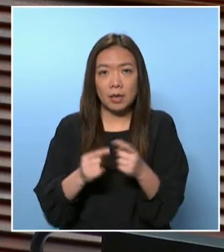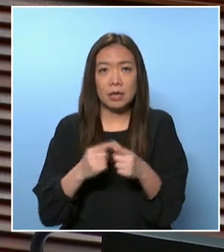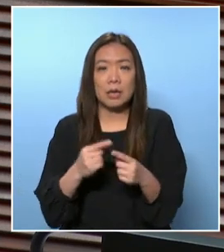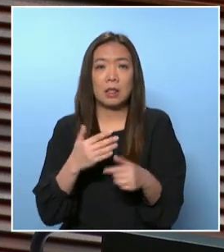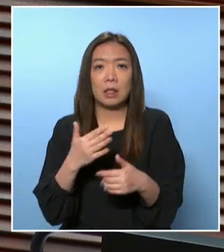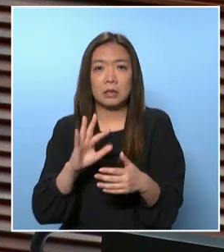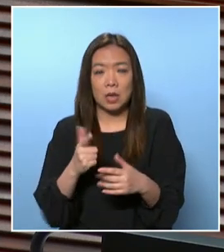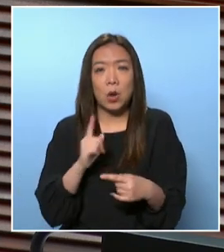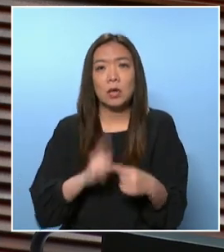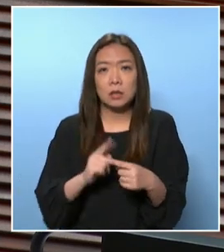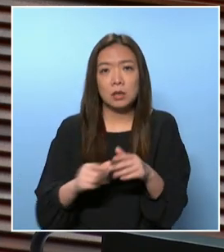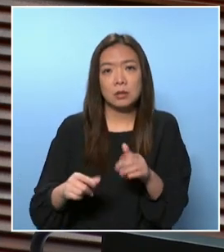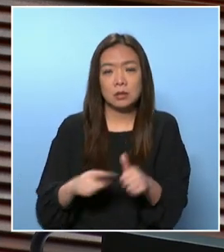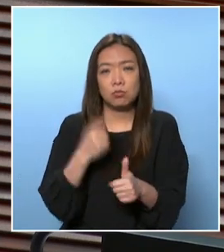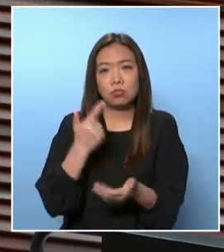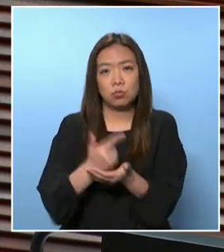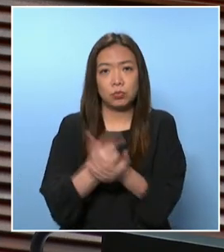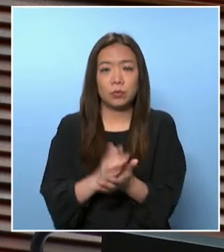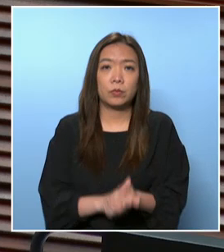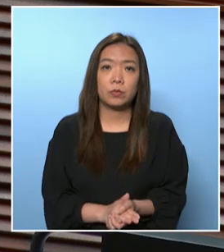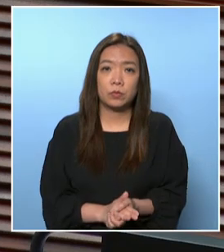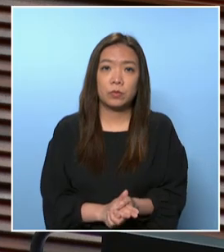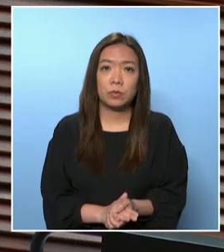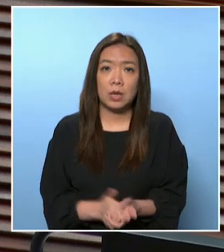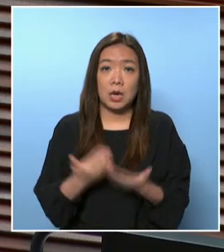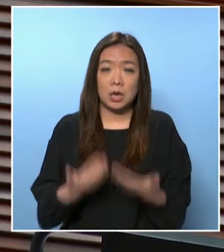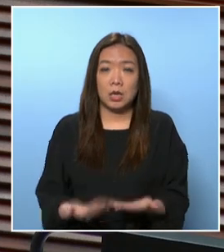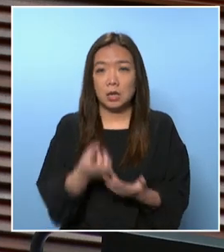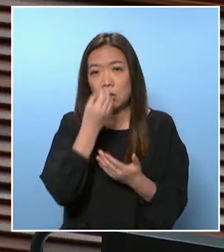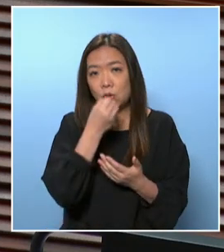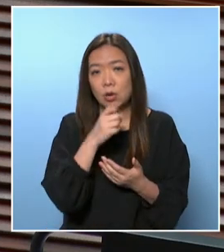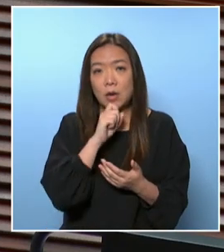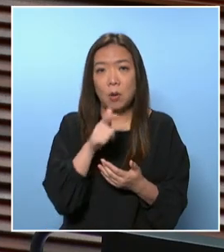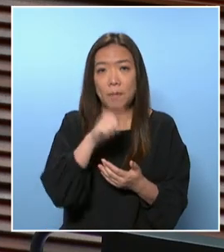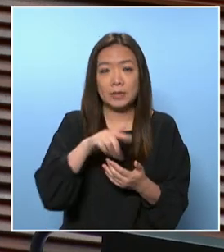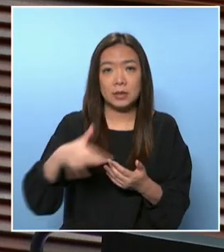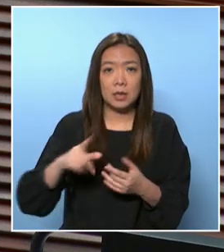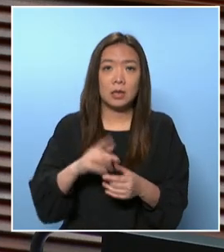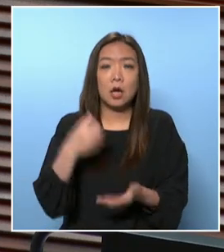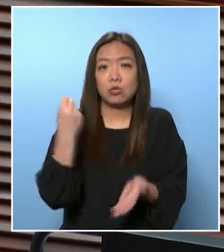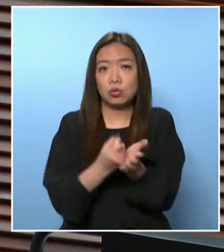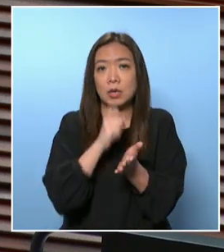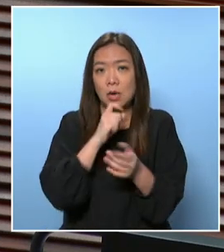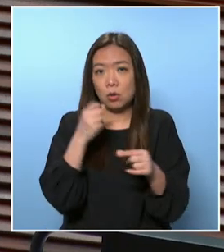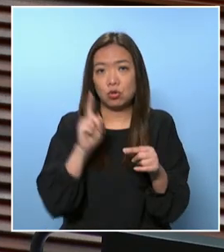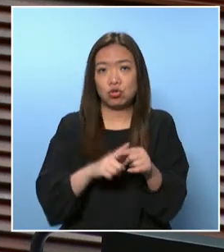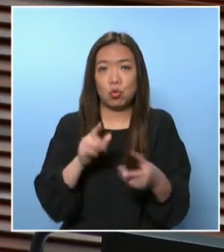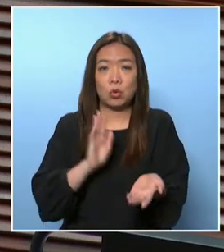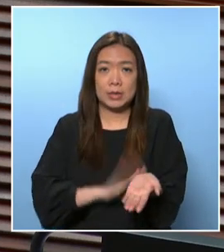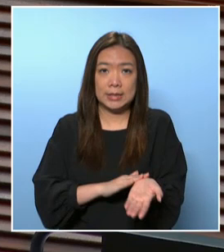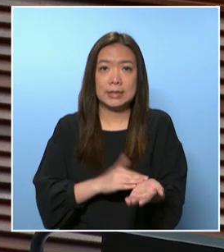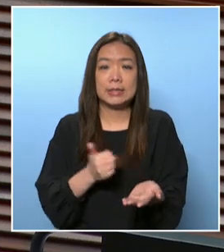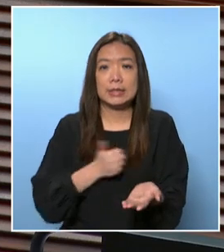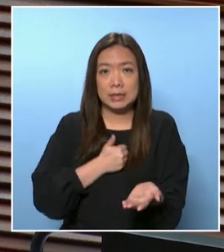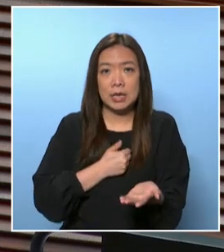time, the ultimate solution lies with the replenishment of the manpower. We have 8,000 or